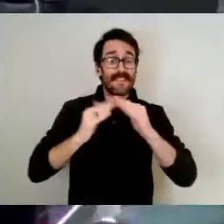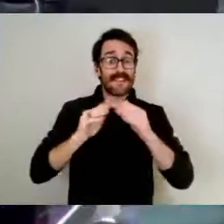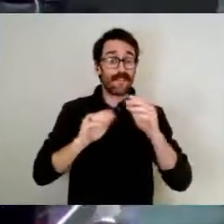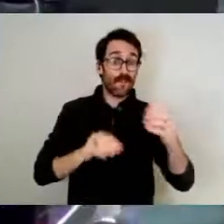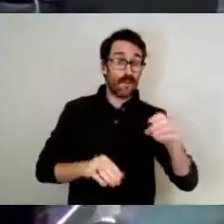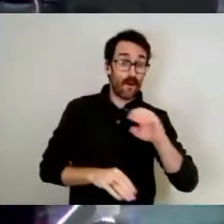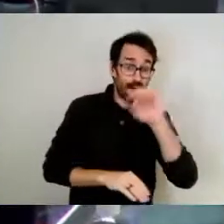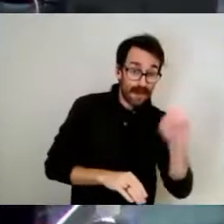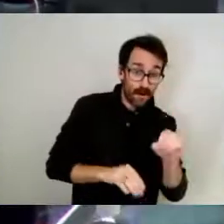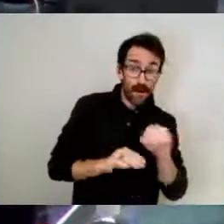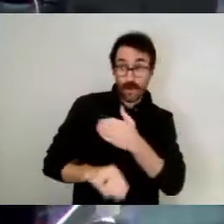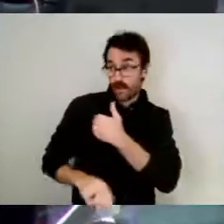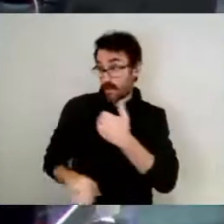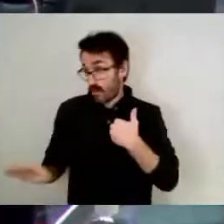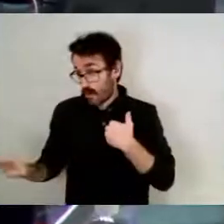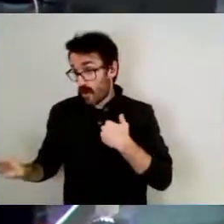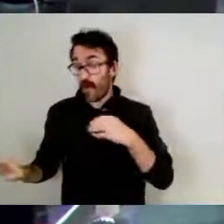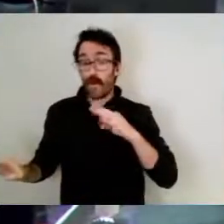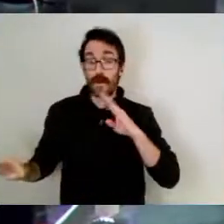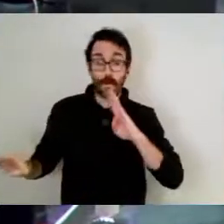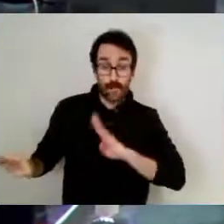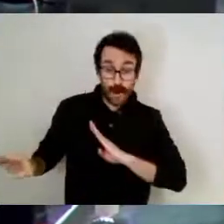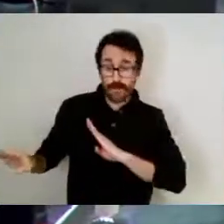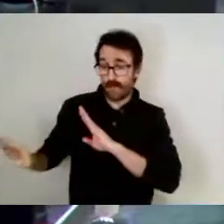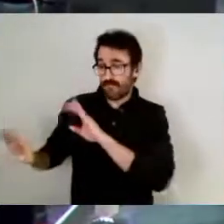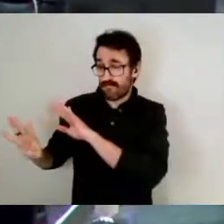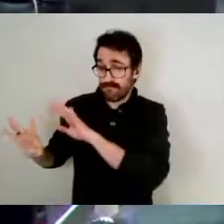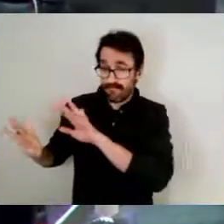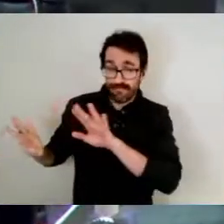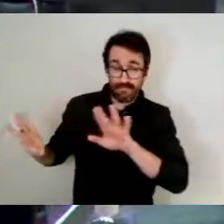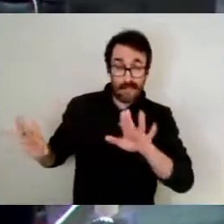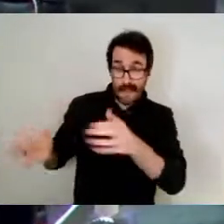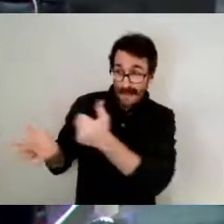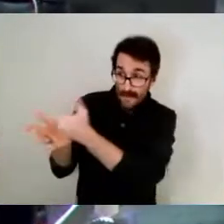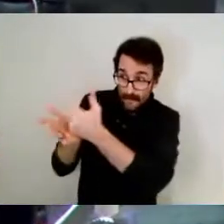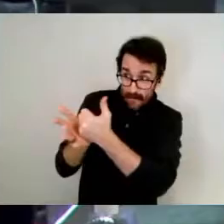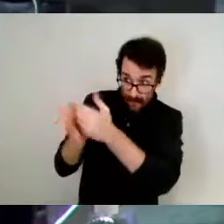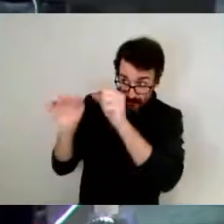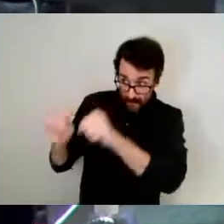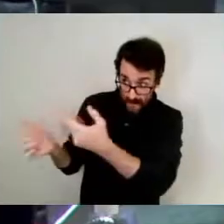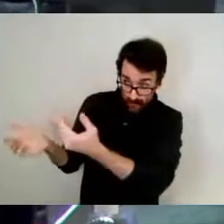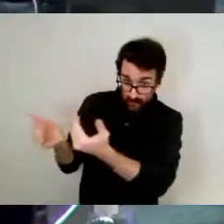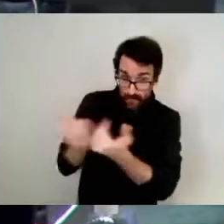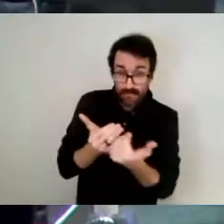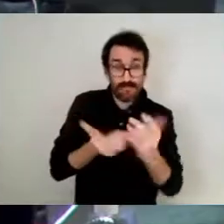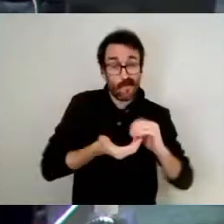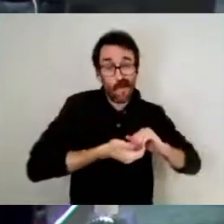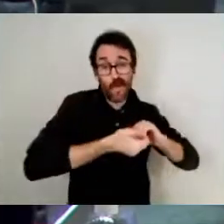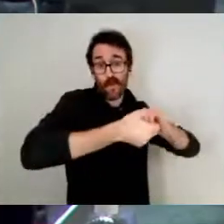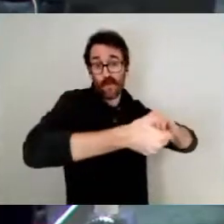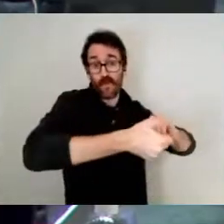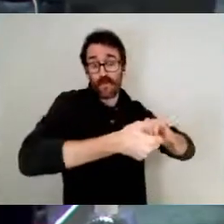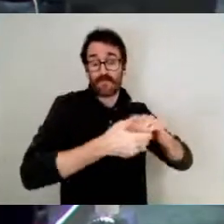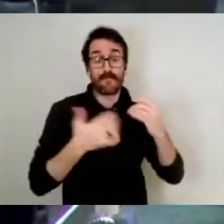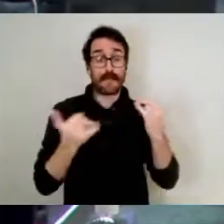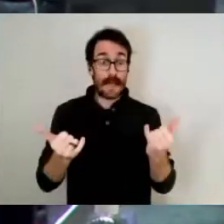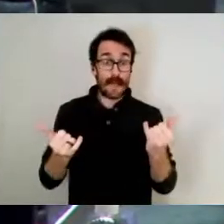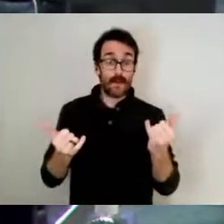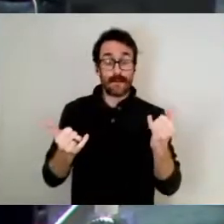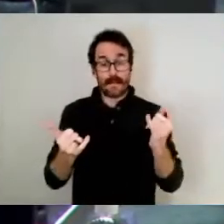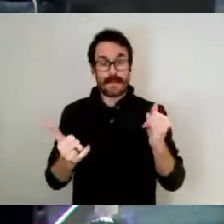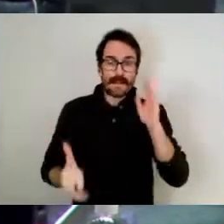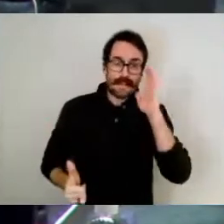standing offer with many of the tow truck operators in Ottawa, and I don't have a list in front of me to give you that, but I can certainly follow up and get you a